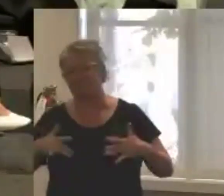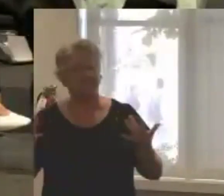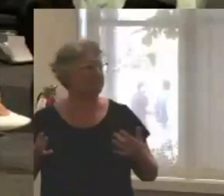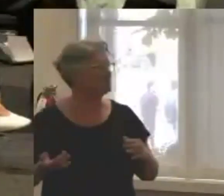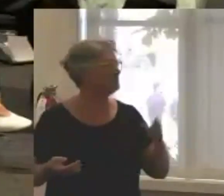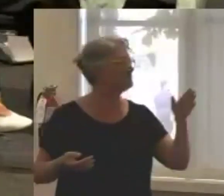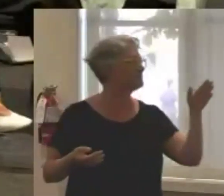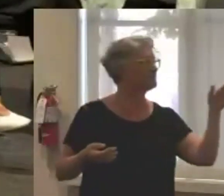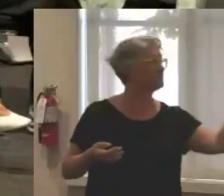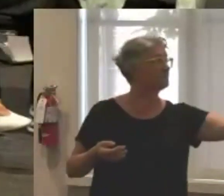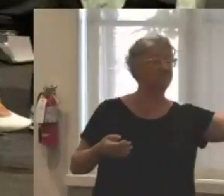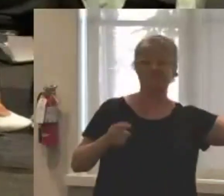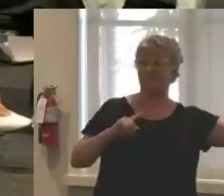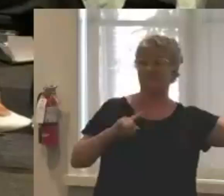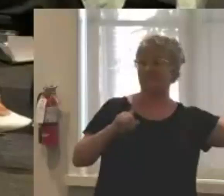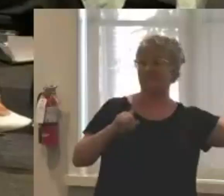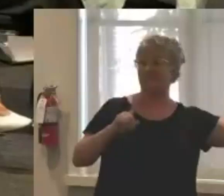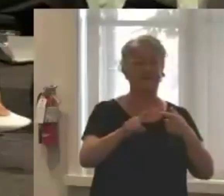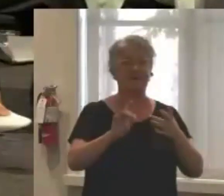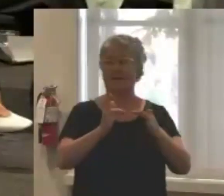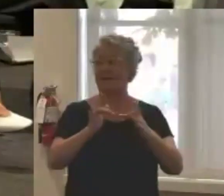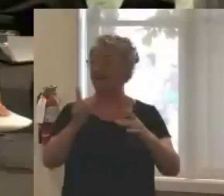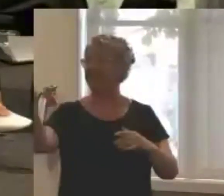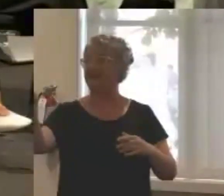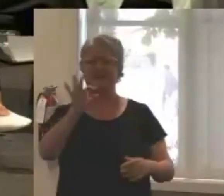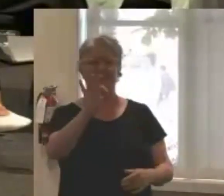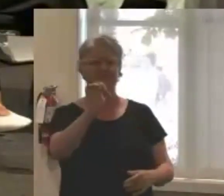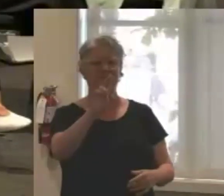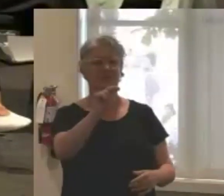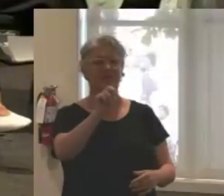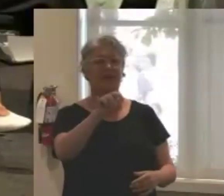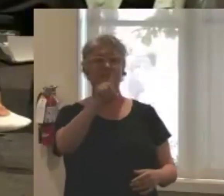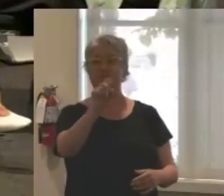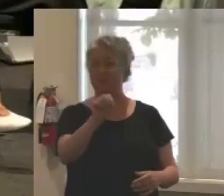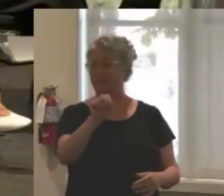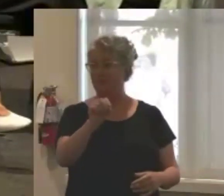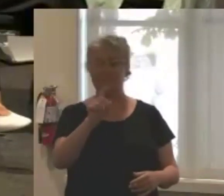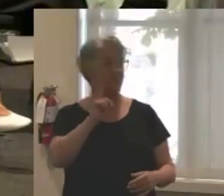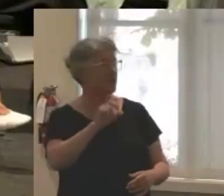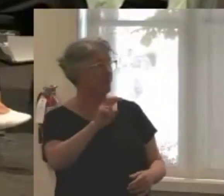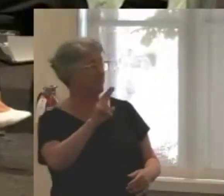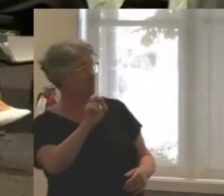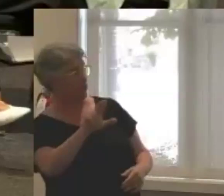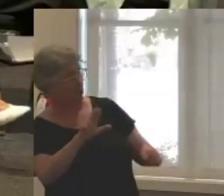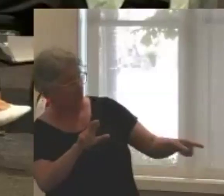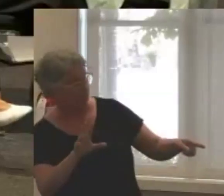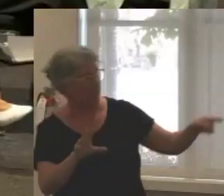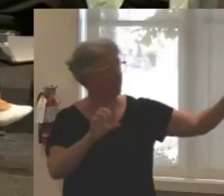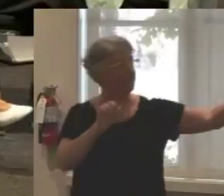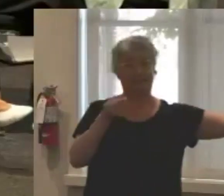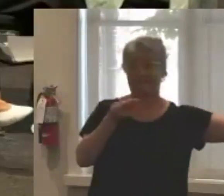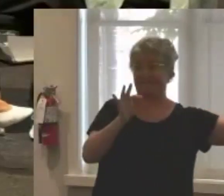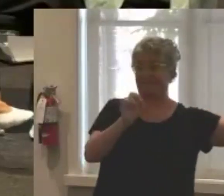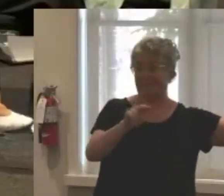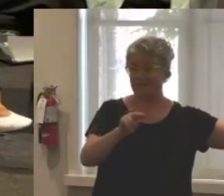Yeah, there is a question from Fernando, and the question is for Victor and Stefan. It says, how do your